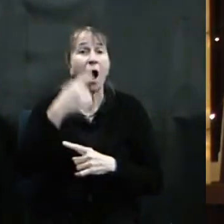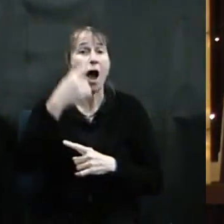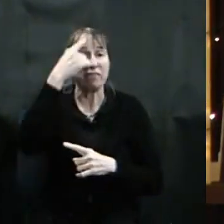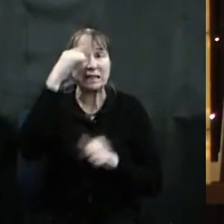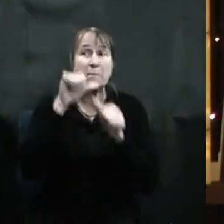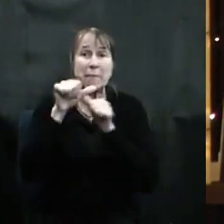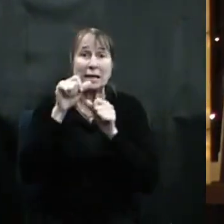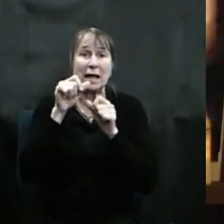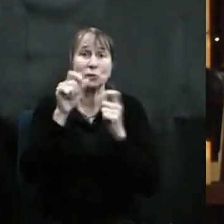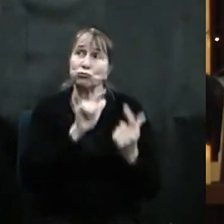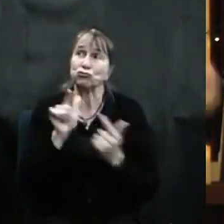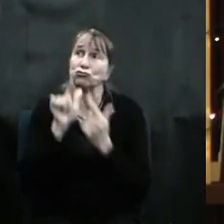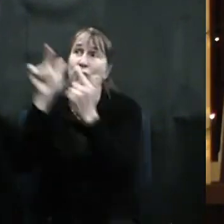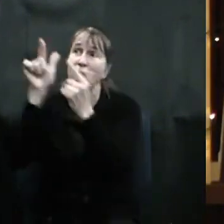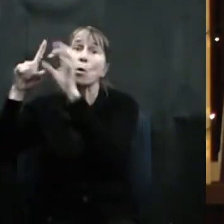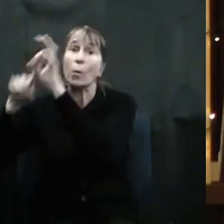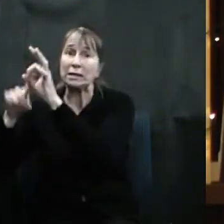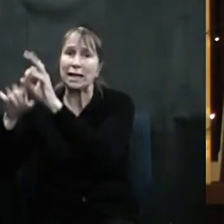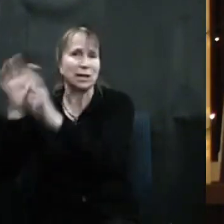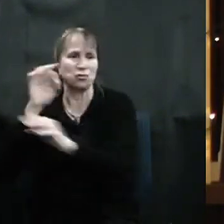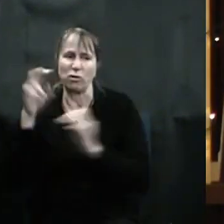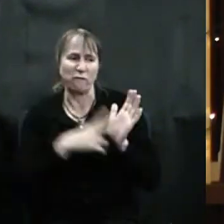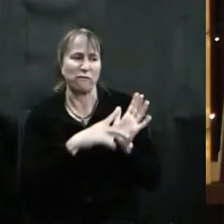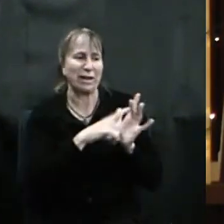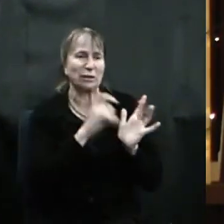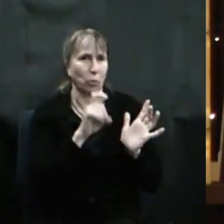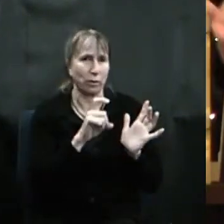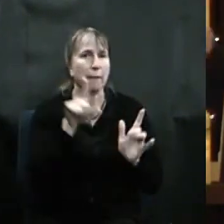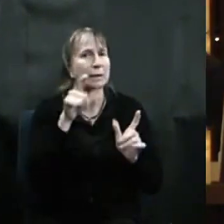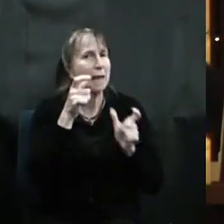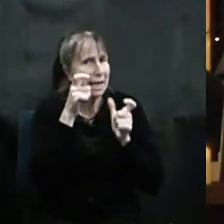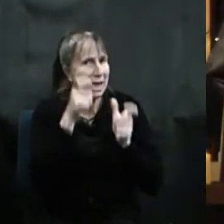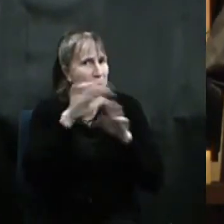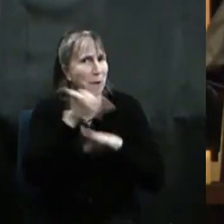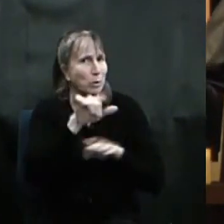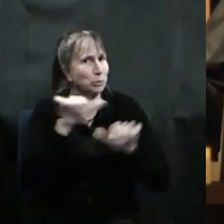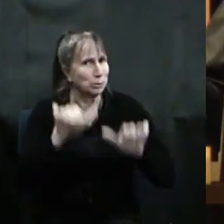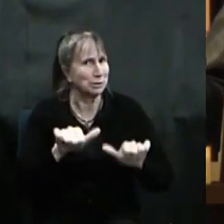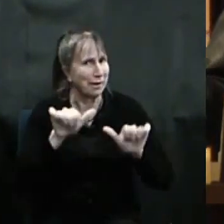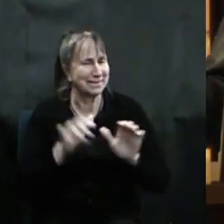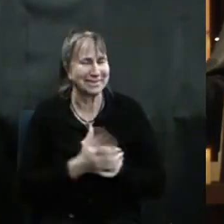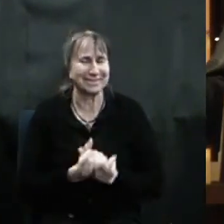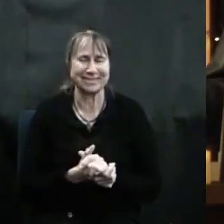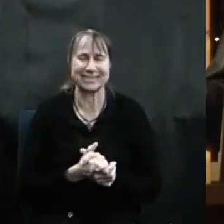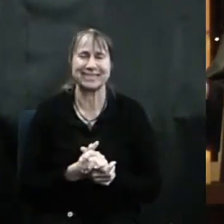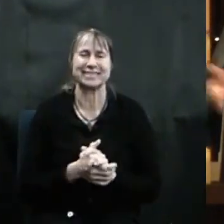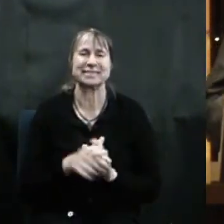Victoria, but you be careful with your choices. Let me finish with a prayer.